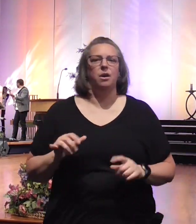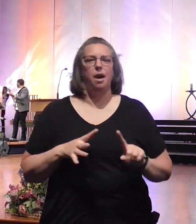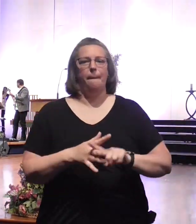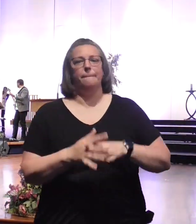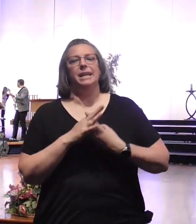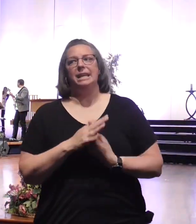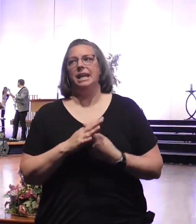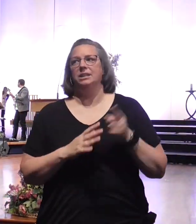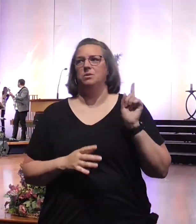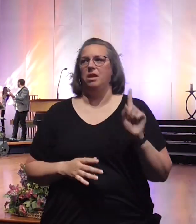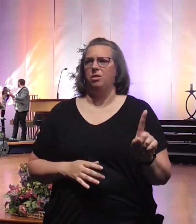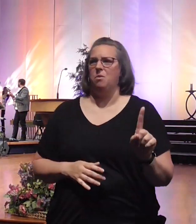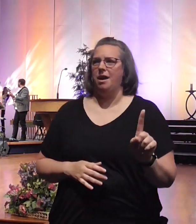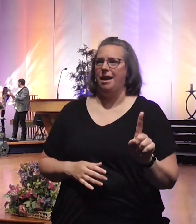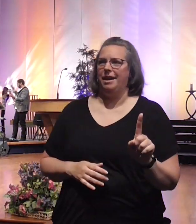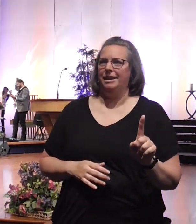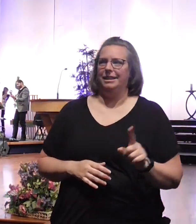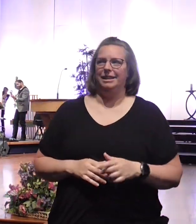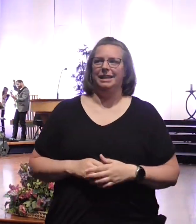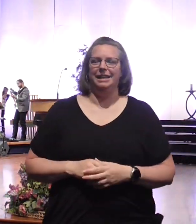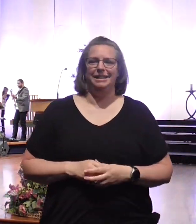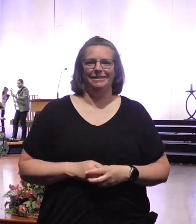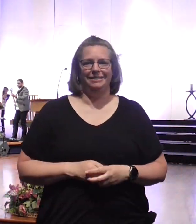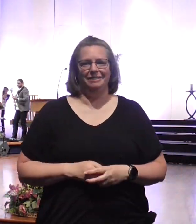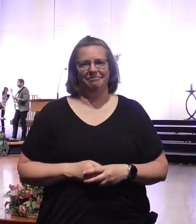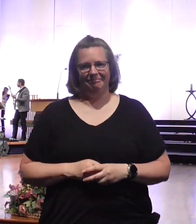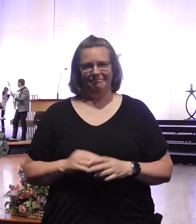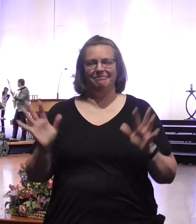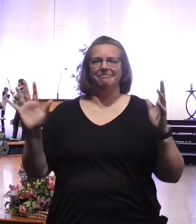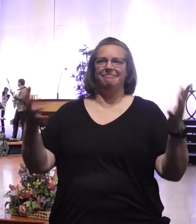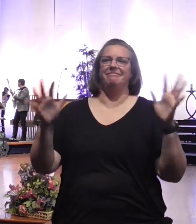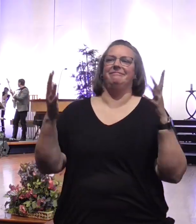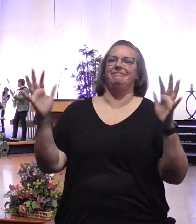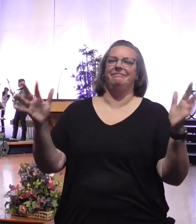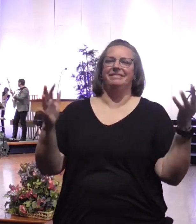It all begins with one.